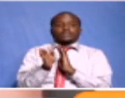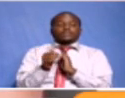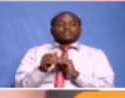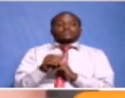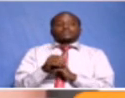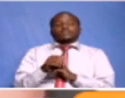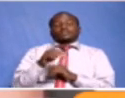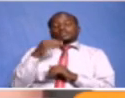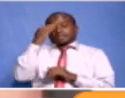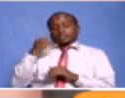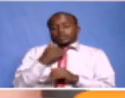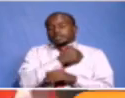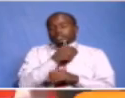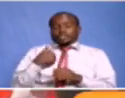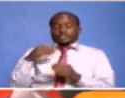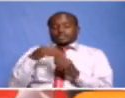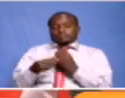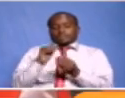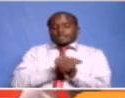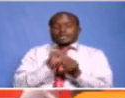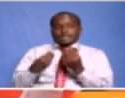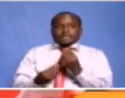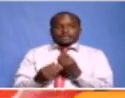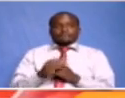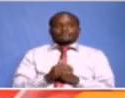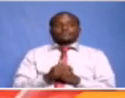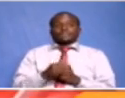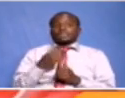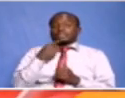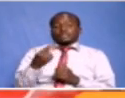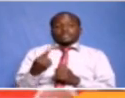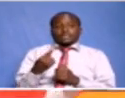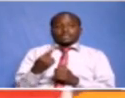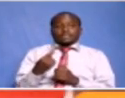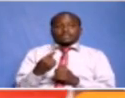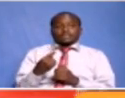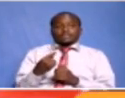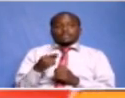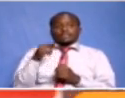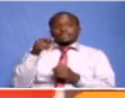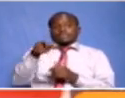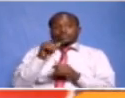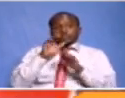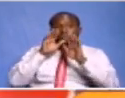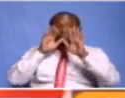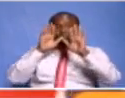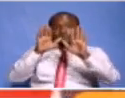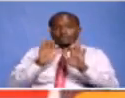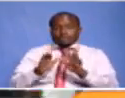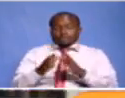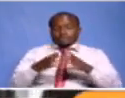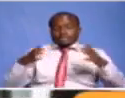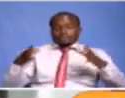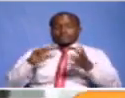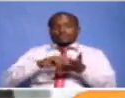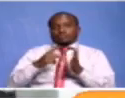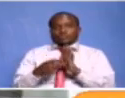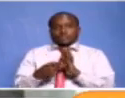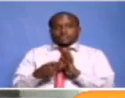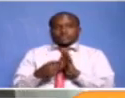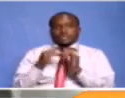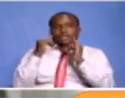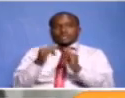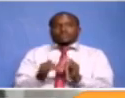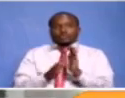Karuri Catholic Church in Banana, Kiambu County, Kinyori said the funds will be critical in aiding expansion projects. The new